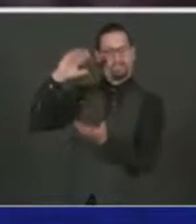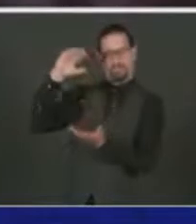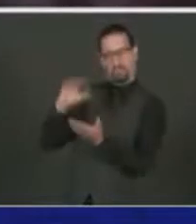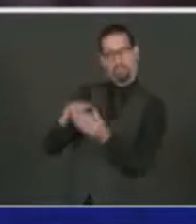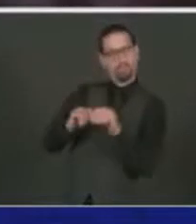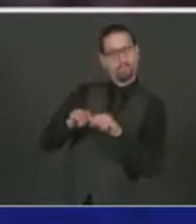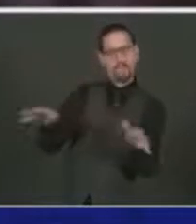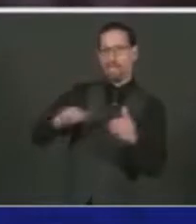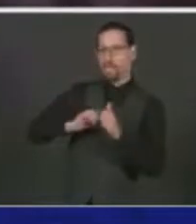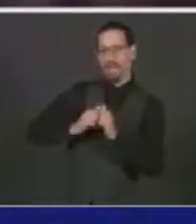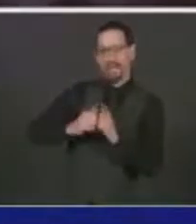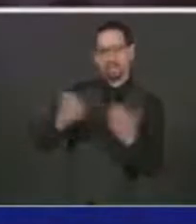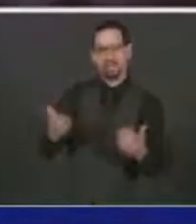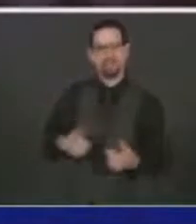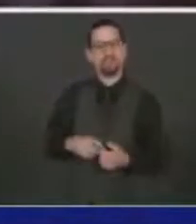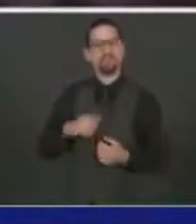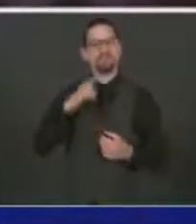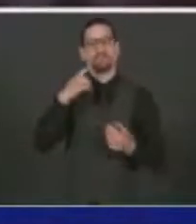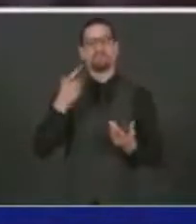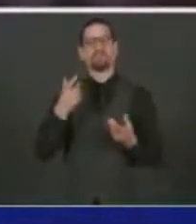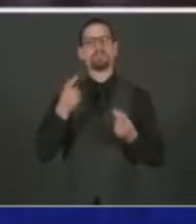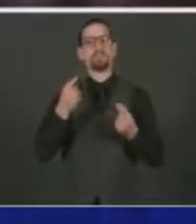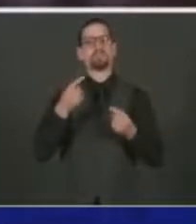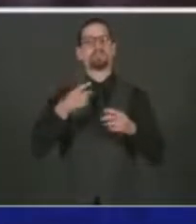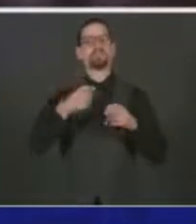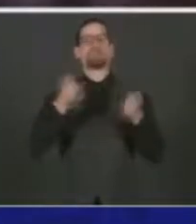syndrome in children is